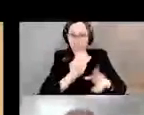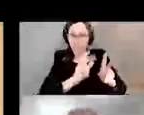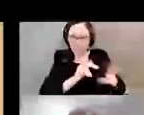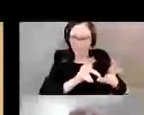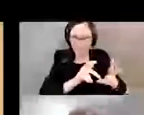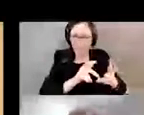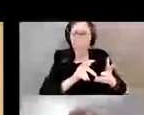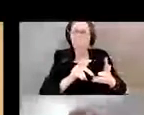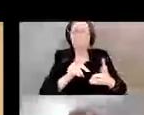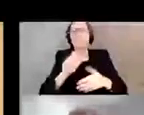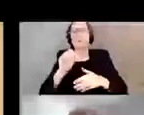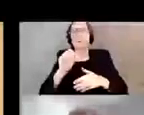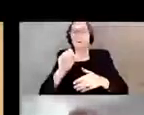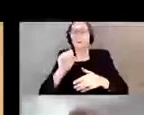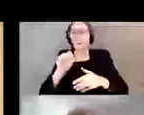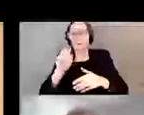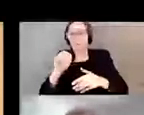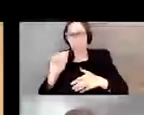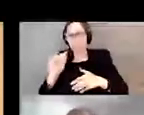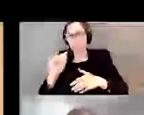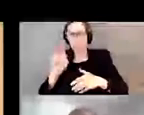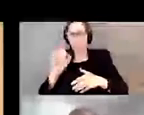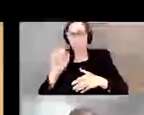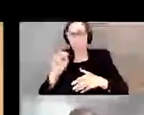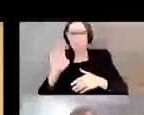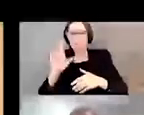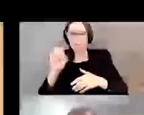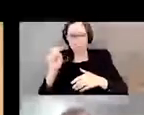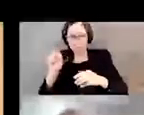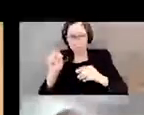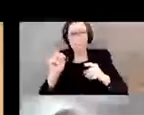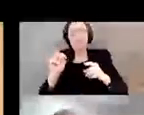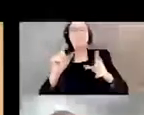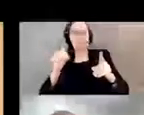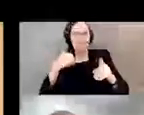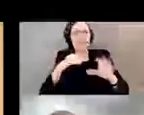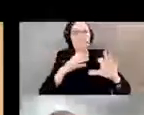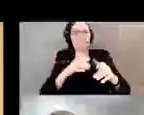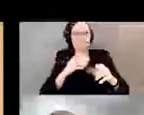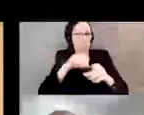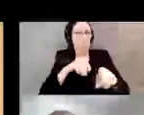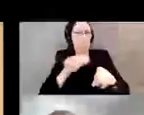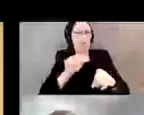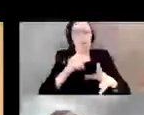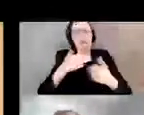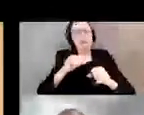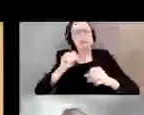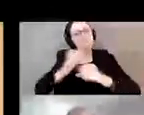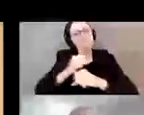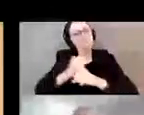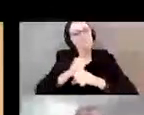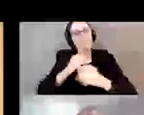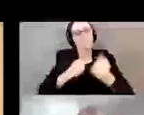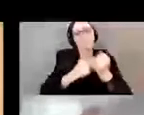Osama bin Laden's terrorist group, there's a presence inside Afghanistan, and they are still fighting, okay, to help